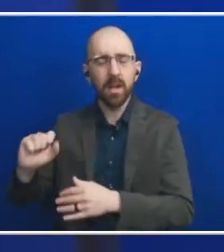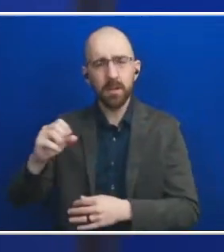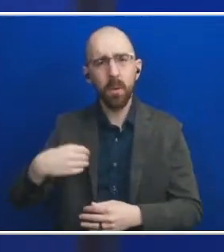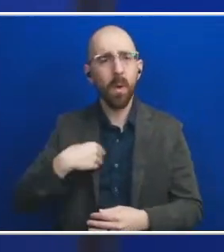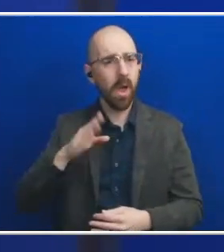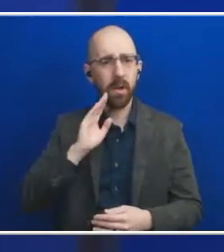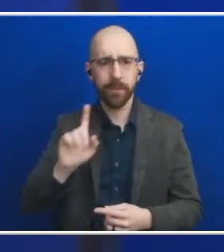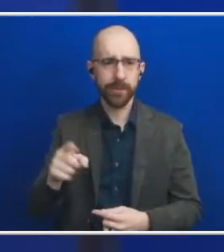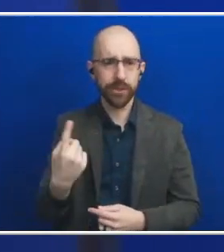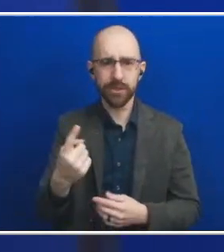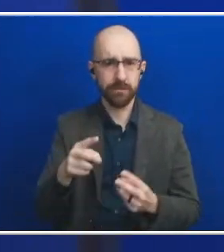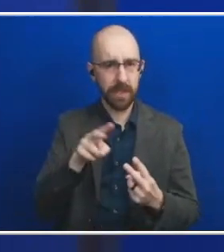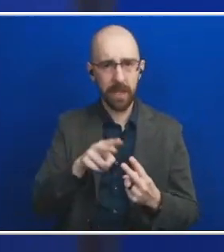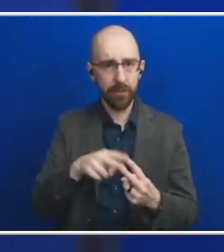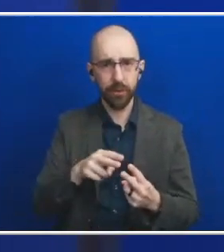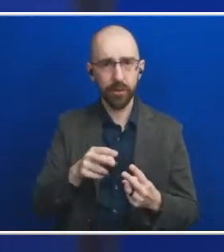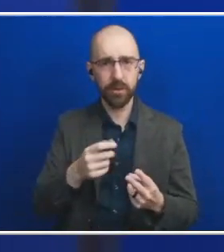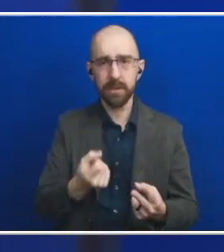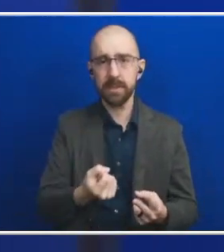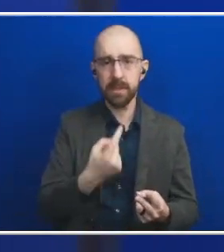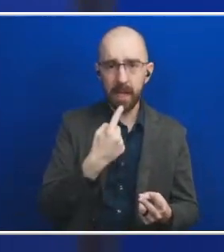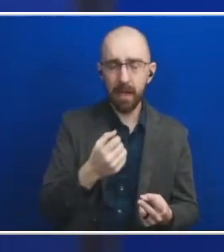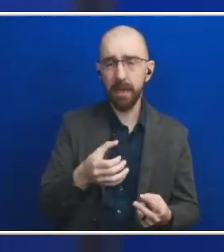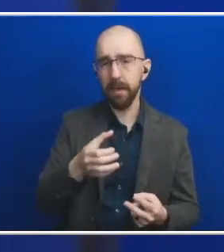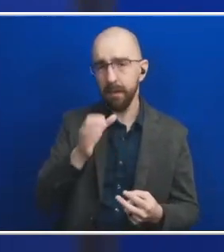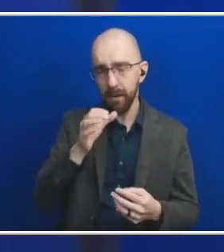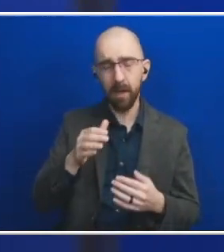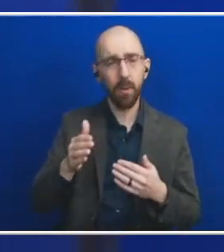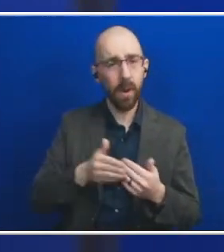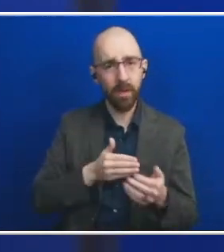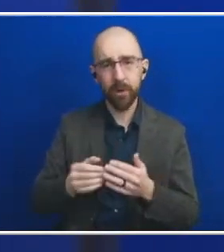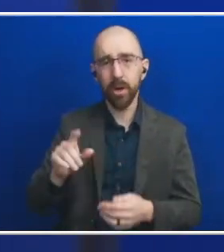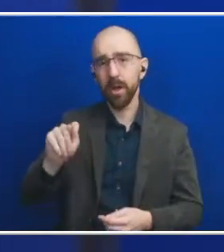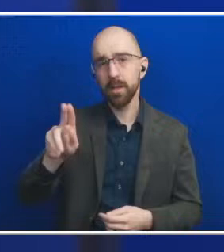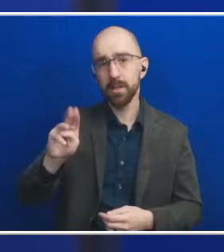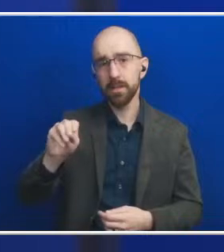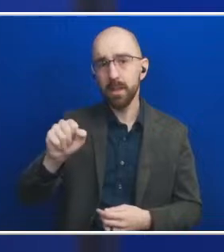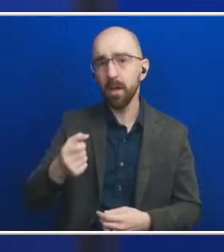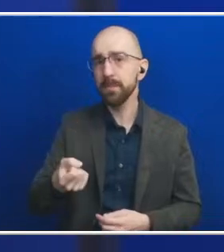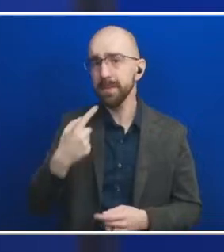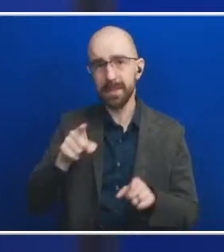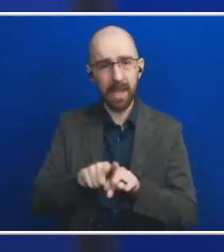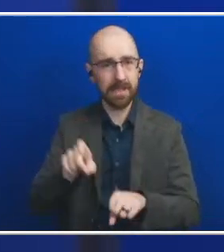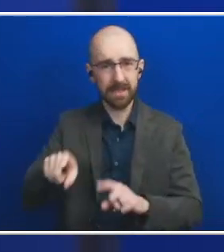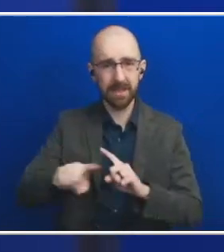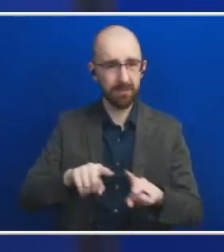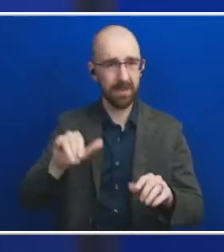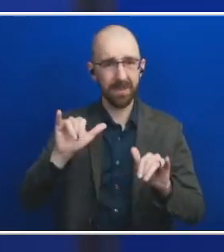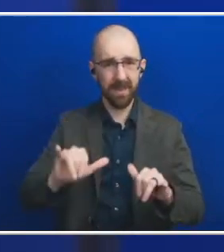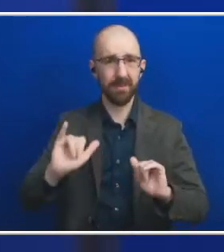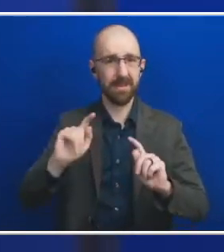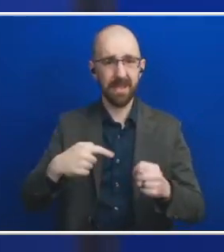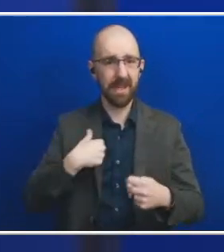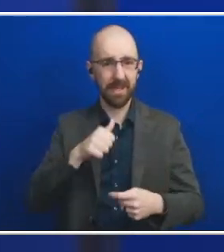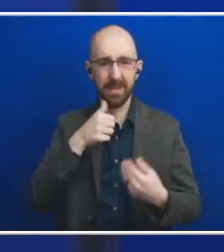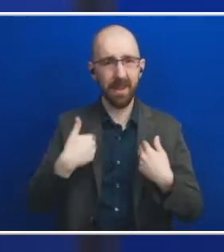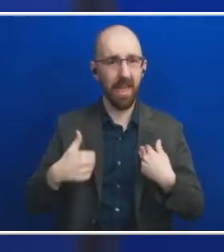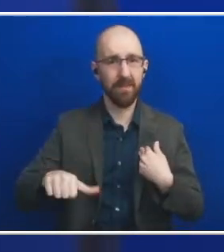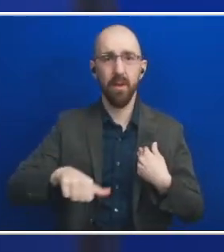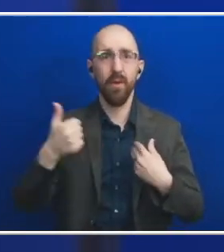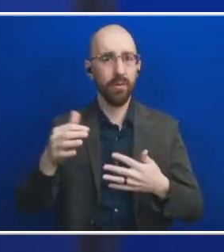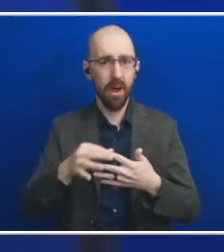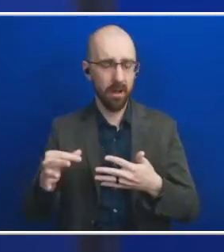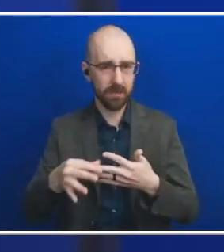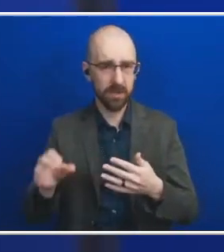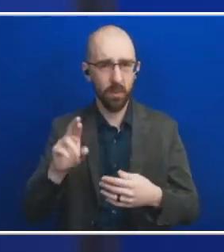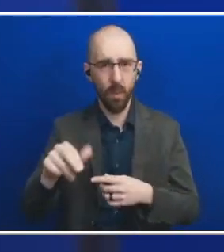take anything or try to take, Tums or something as needed, but that was really about it. I didn't have any other option or any other advice on